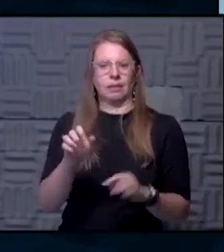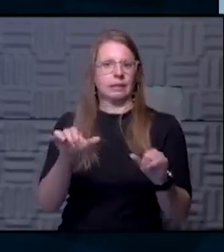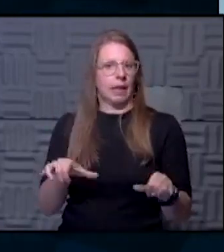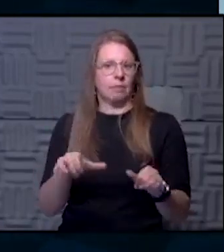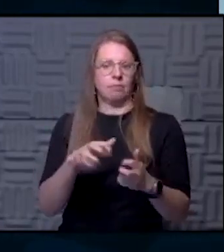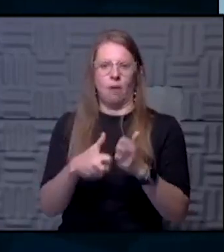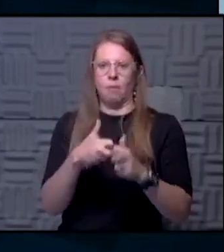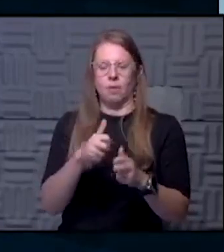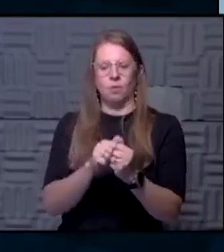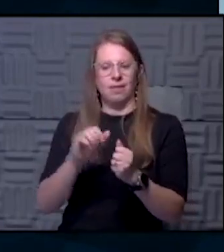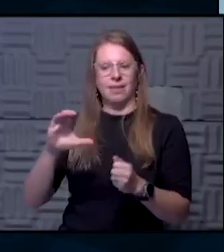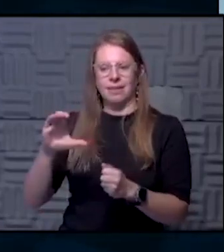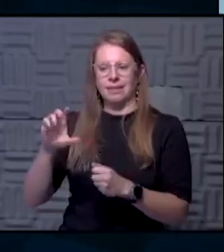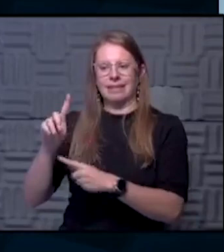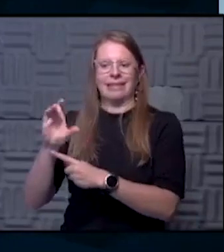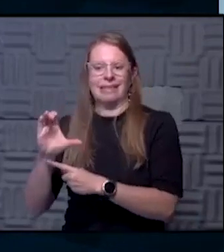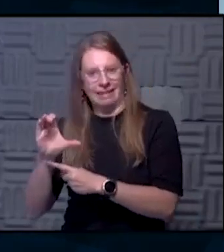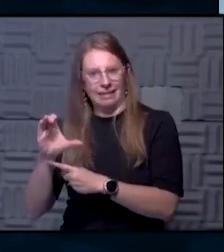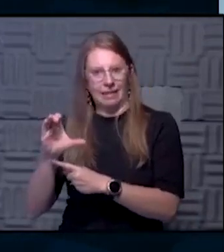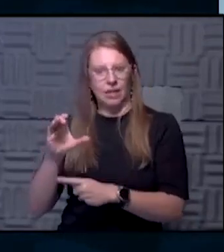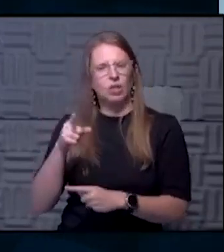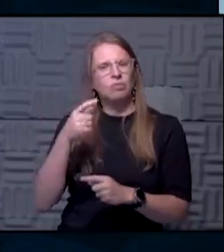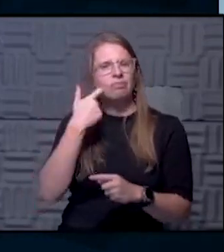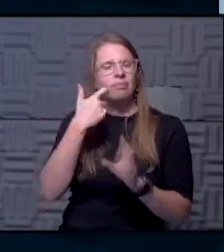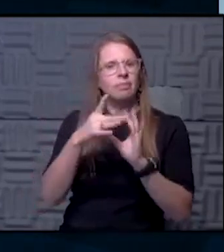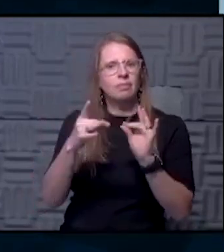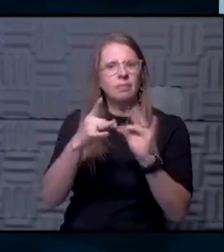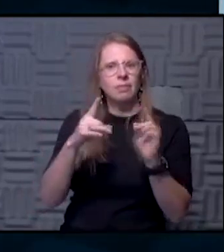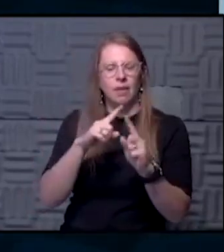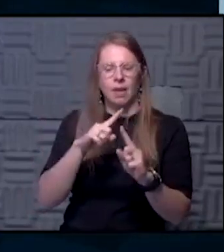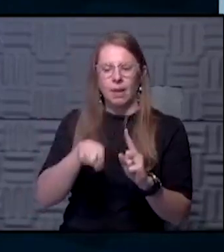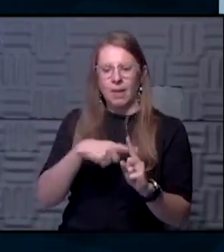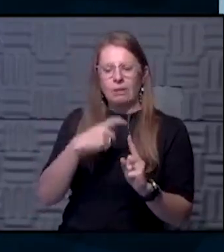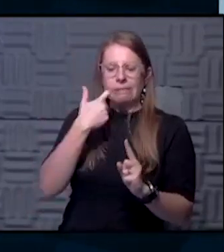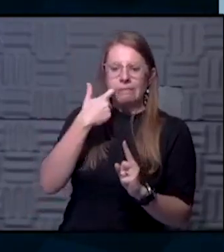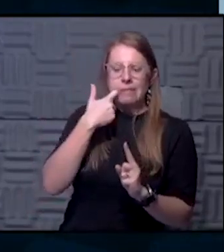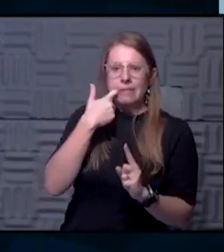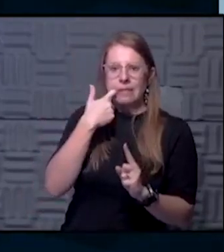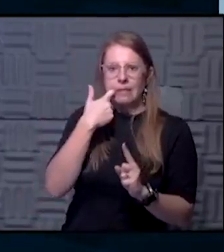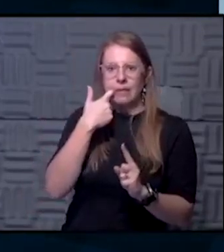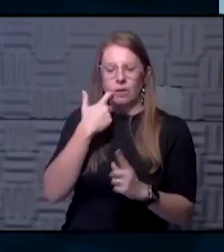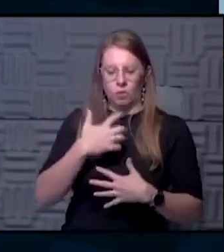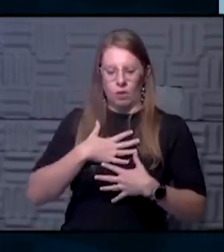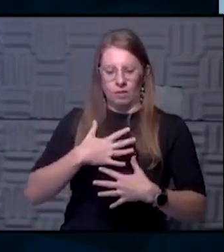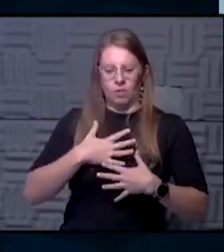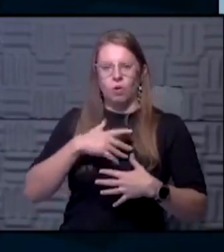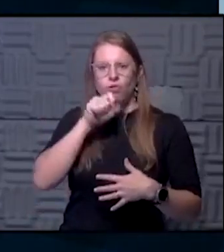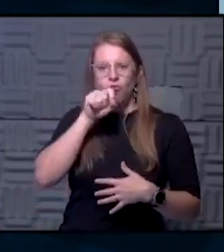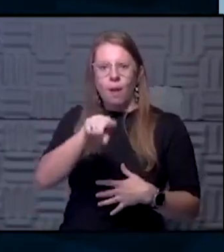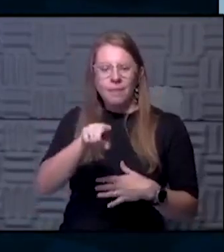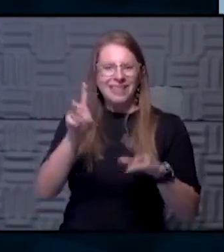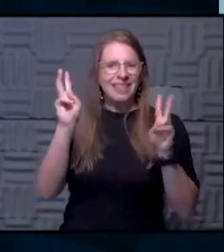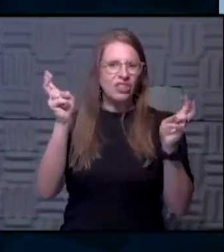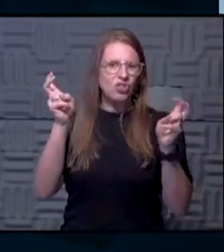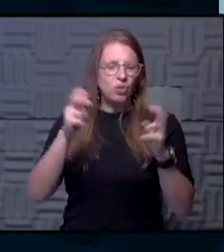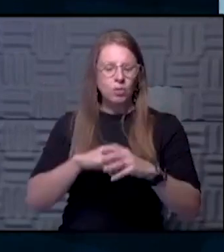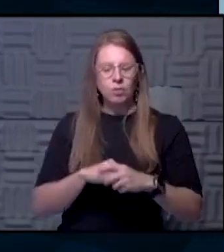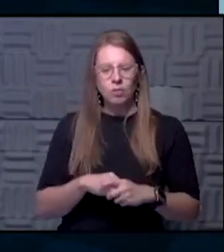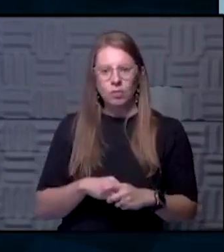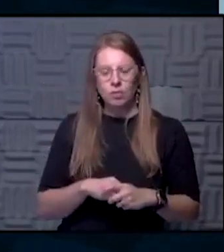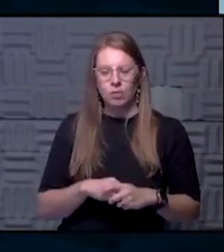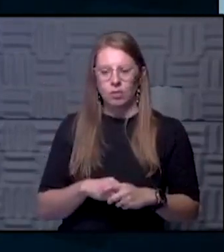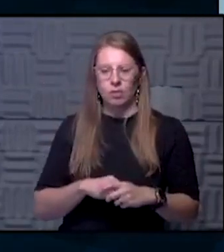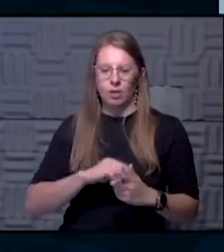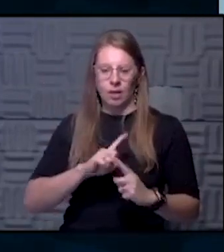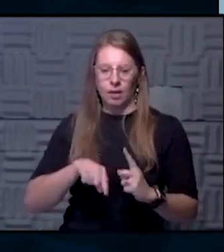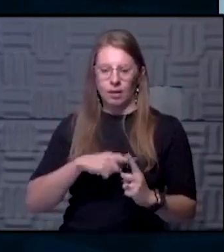sometimes that the CDC has that you just mentioned about the recent respiratory droplet issue. It's about a communication